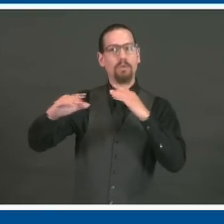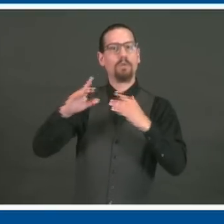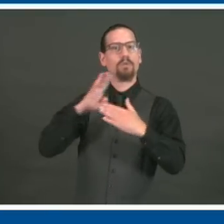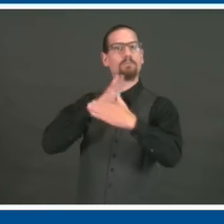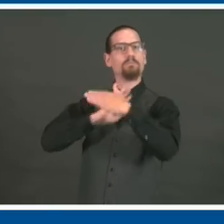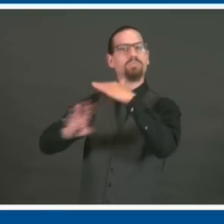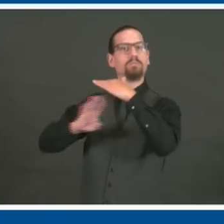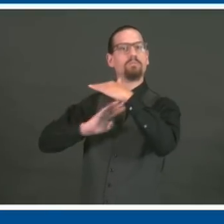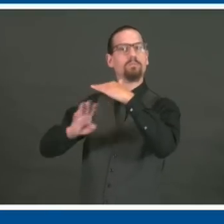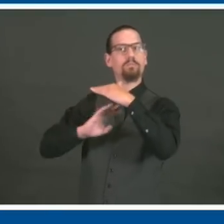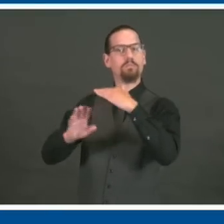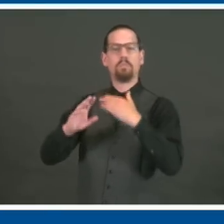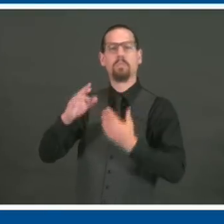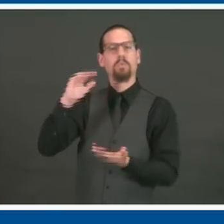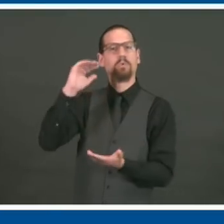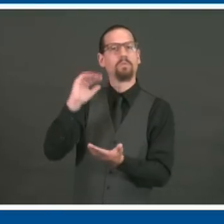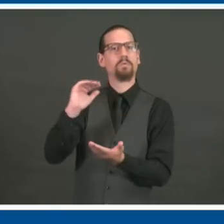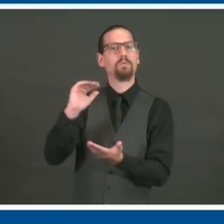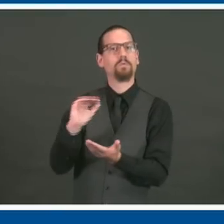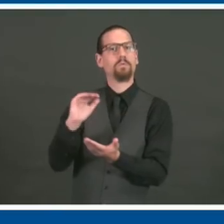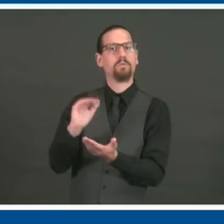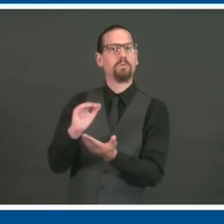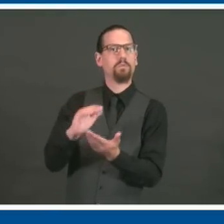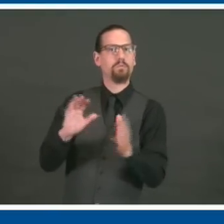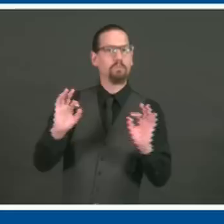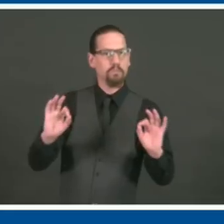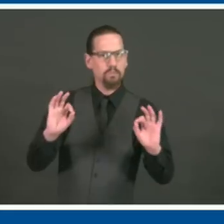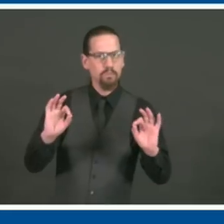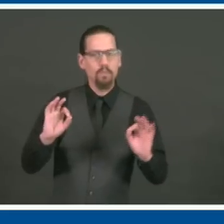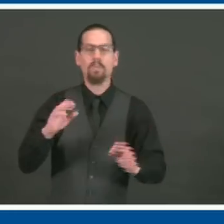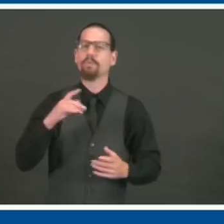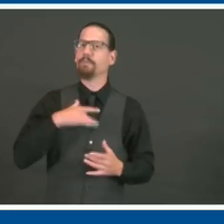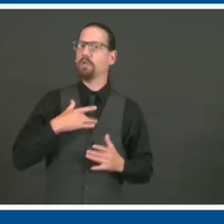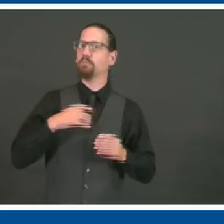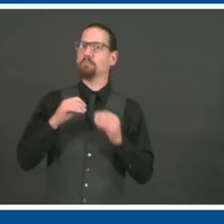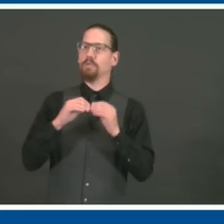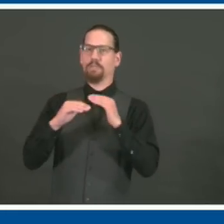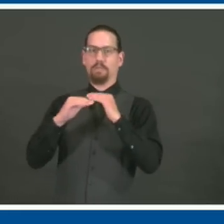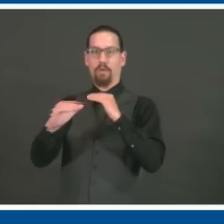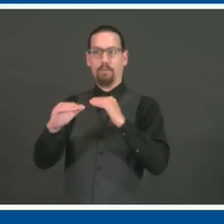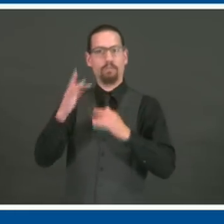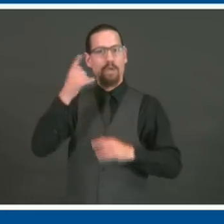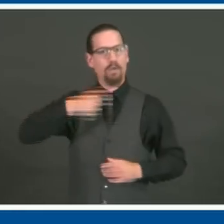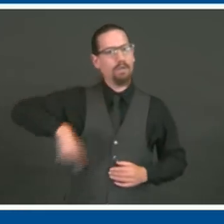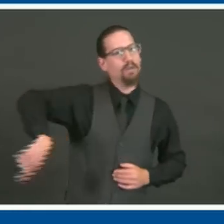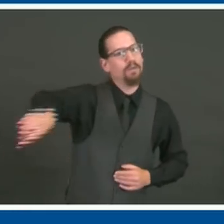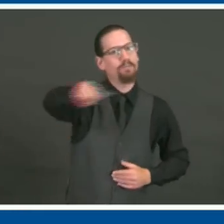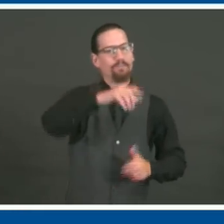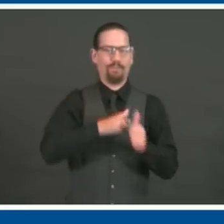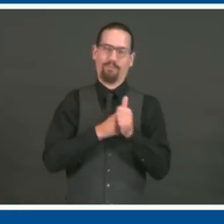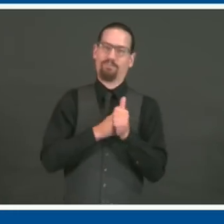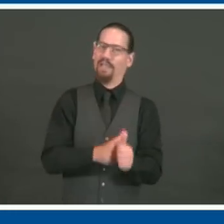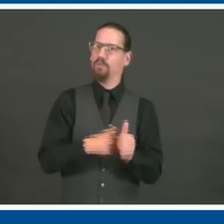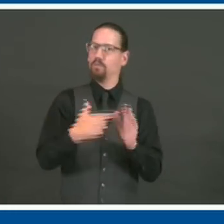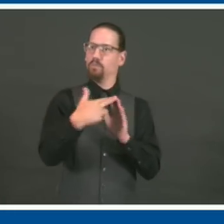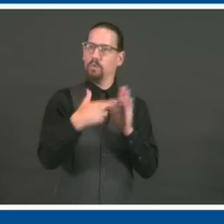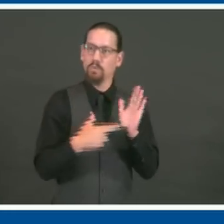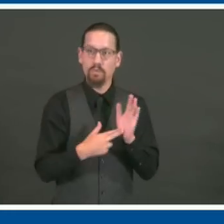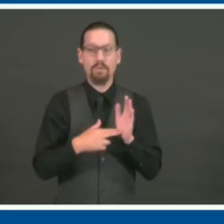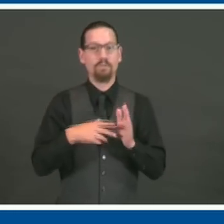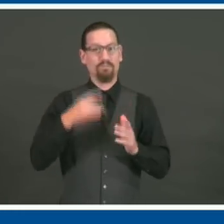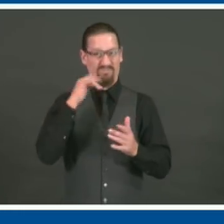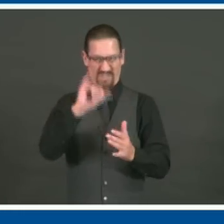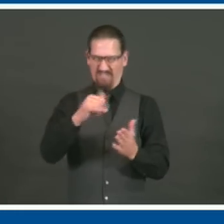we're doing a little bit better, and I want to thank you. You know, our compliance has increased a bit, and you see it in the numbers. You see it in the numbers.